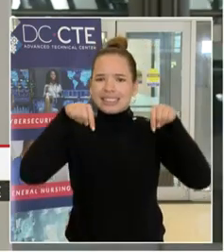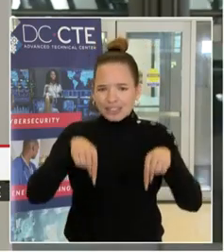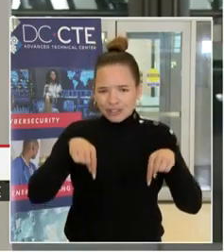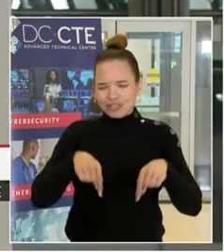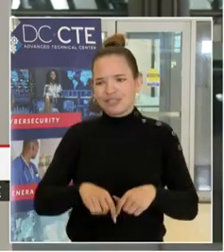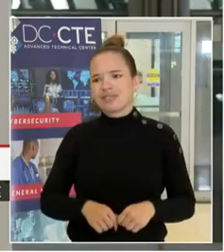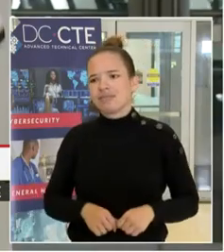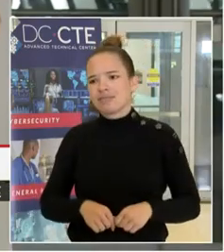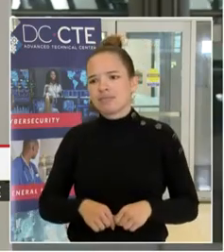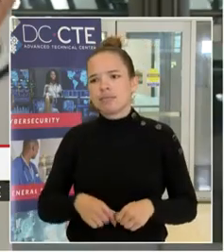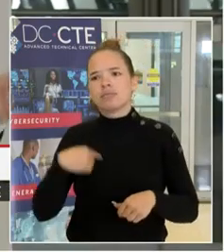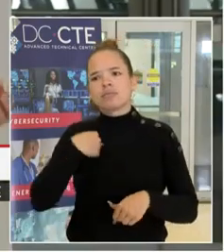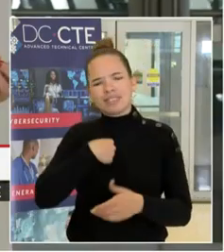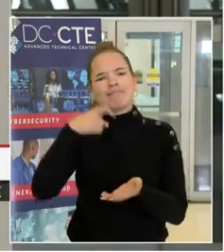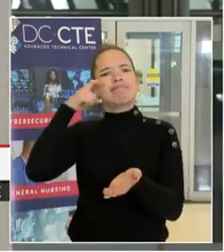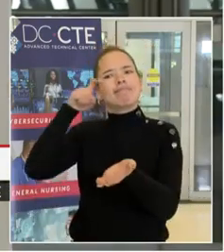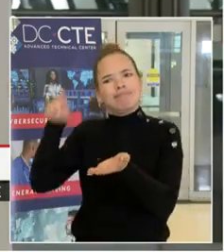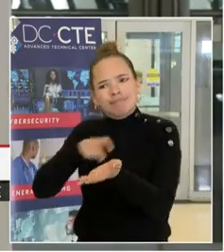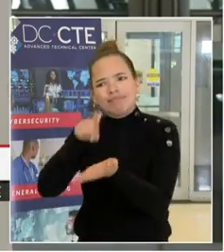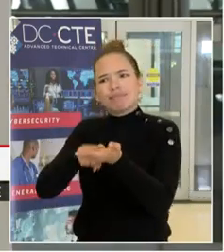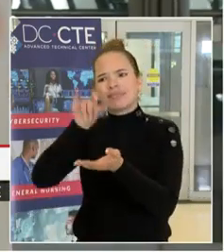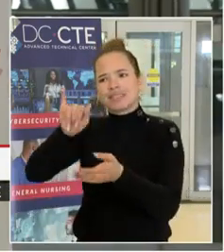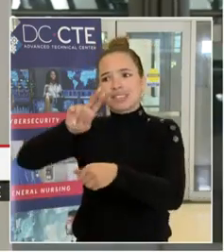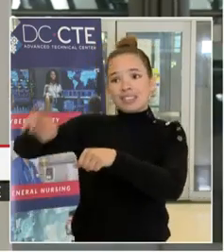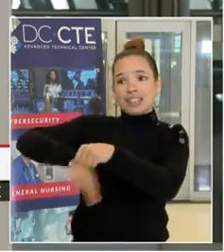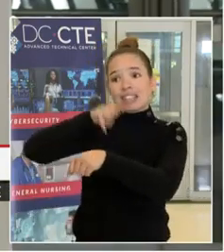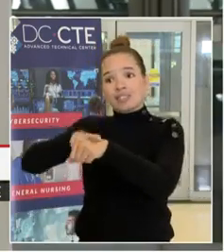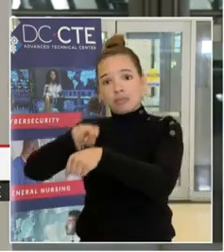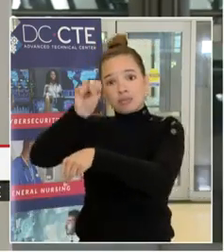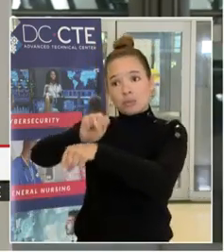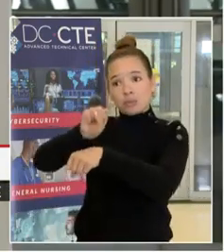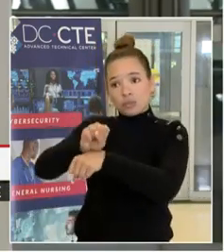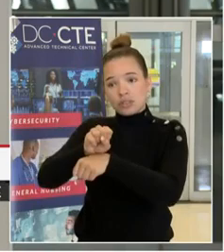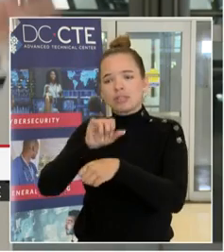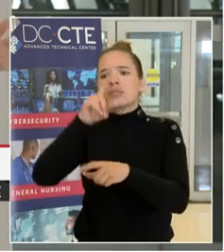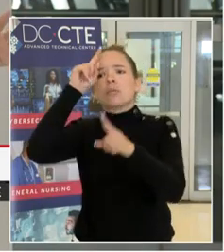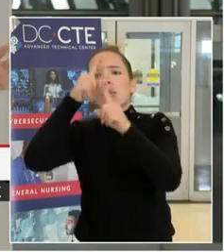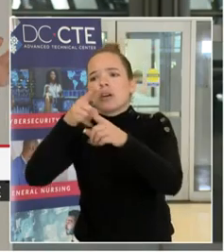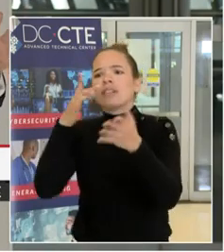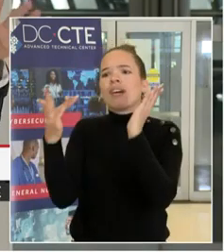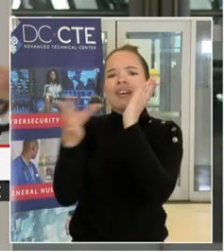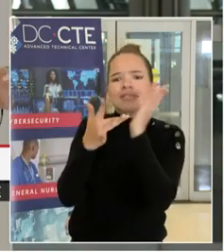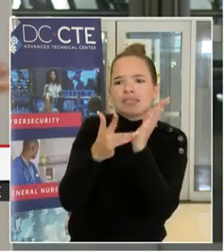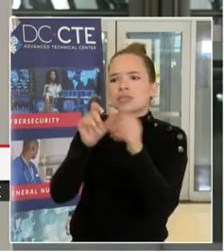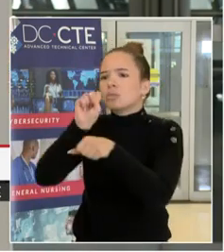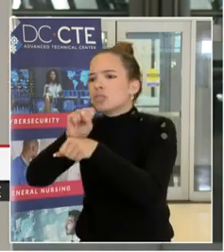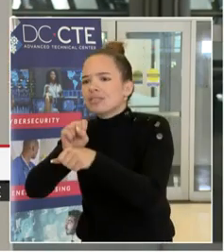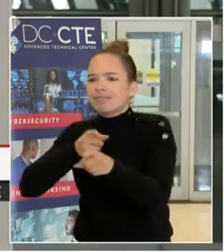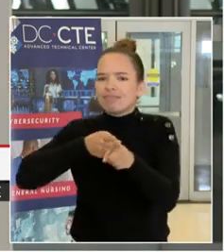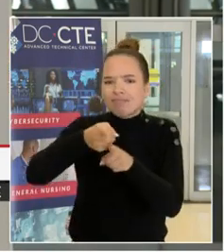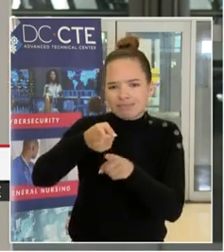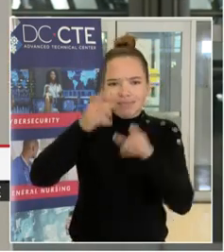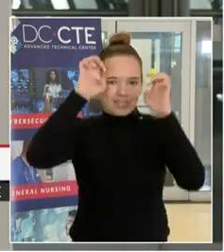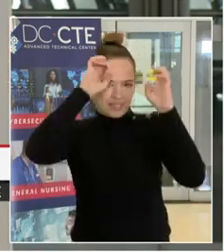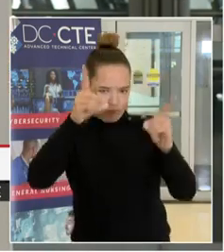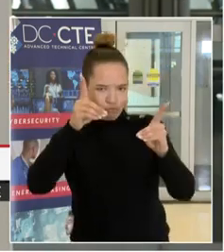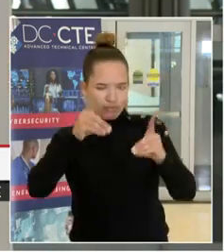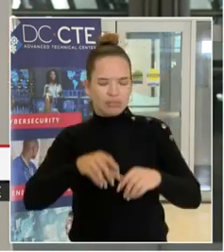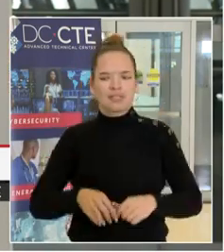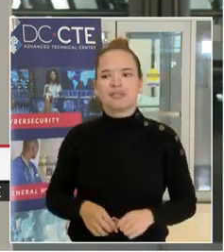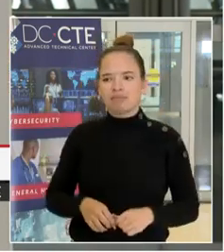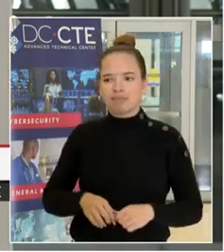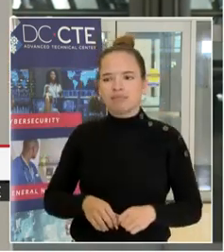about around career and technical education. So I'd be remiss if I did not thank the entire post-secondary team,